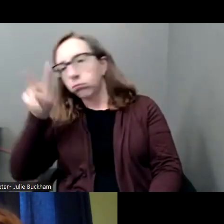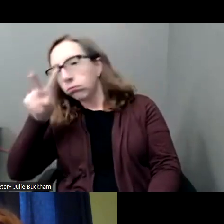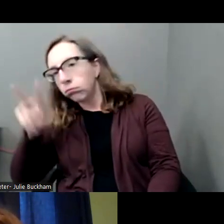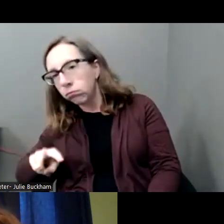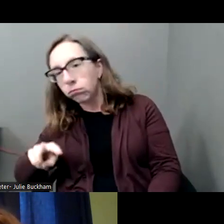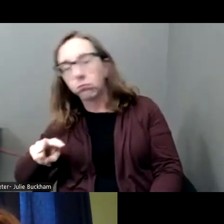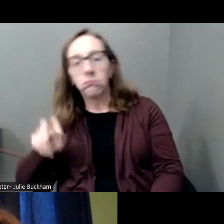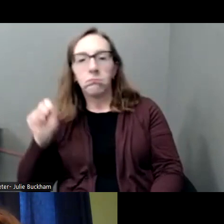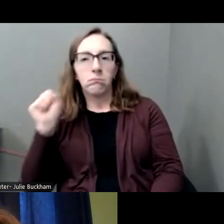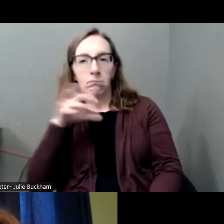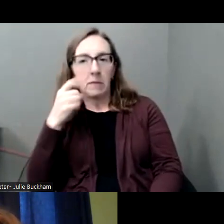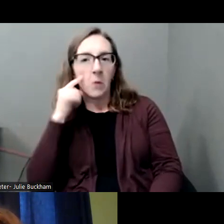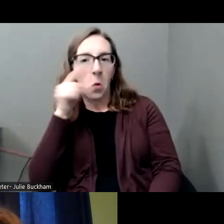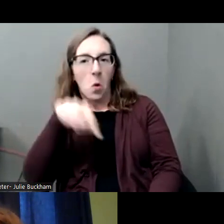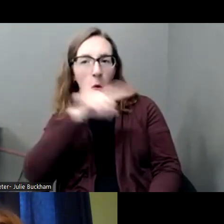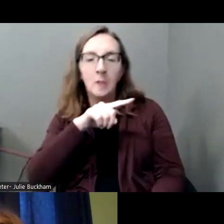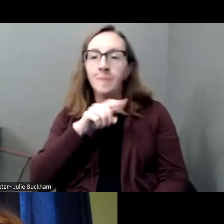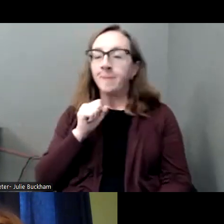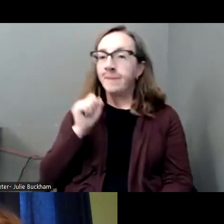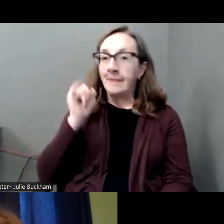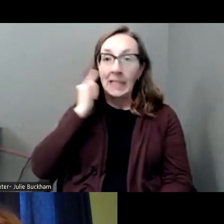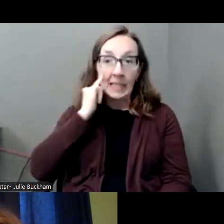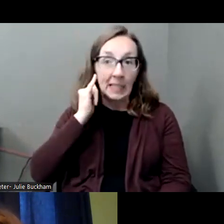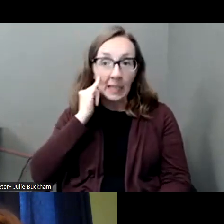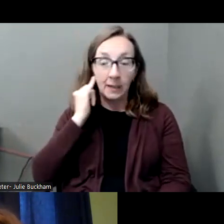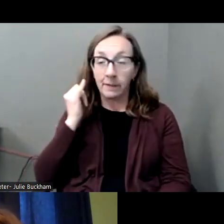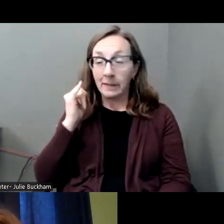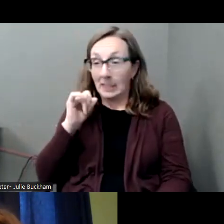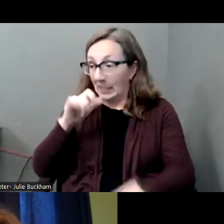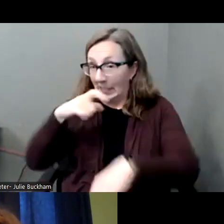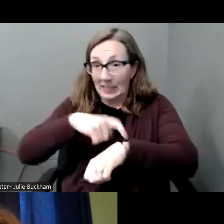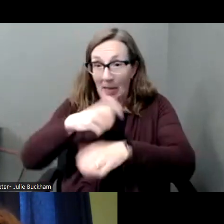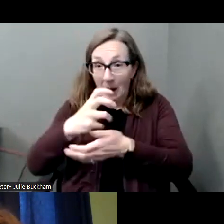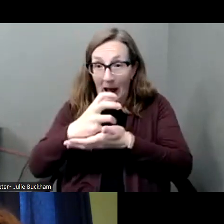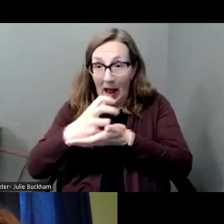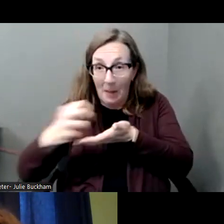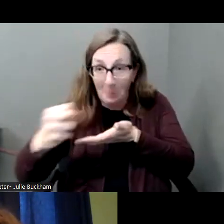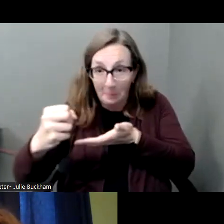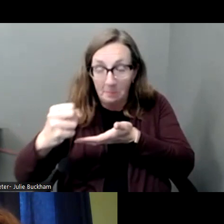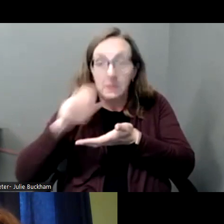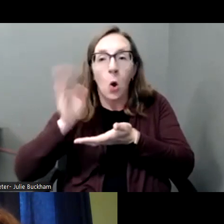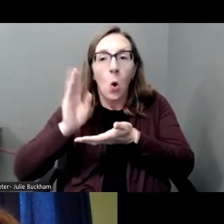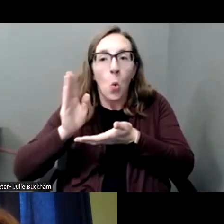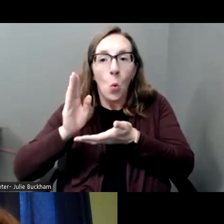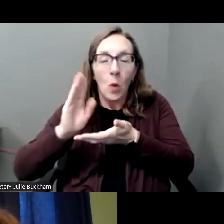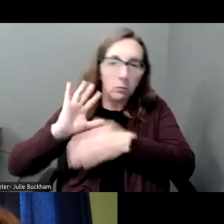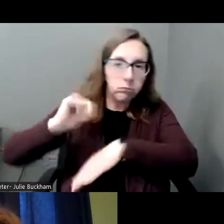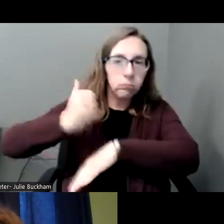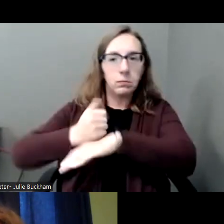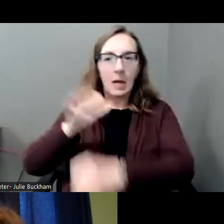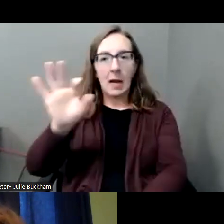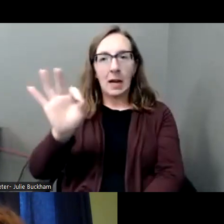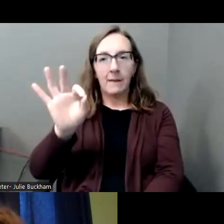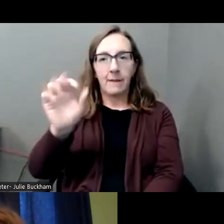earlier. And then if we don't get to everyone's questions, we'll create an FAQ, and we